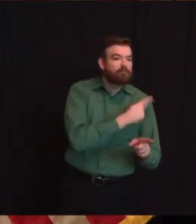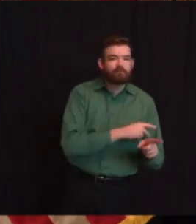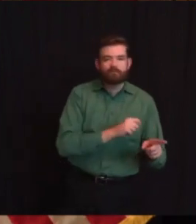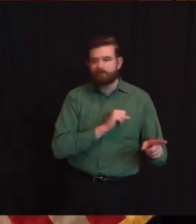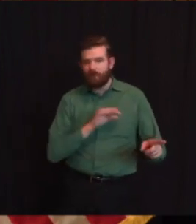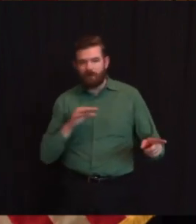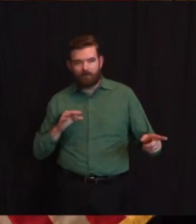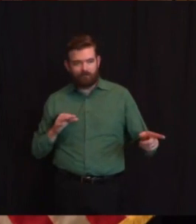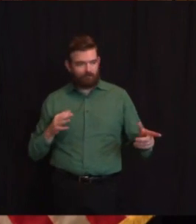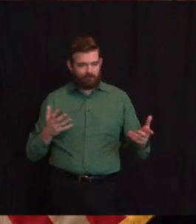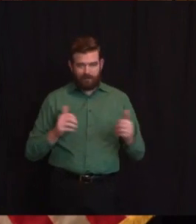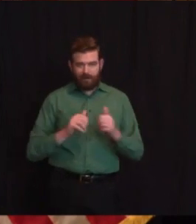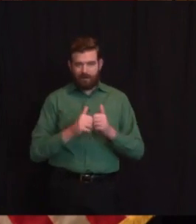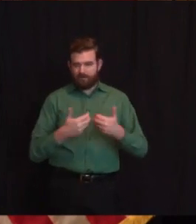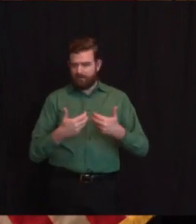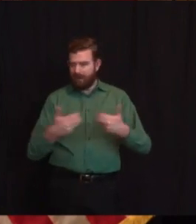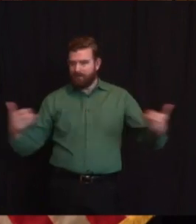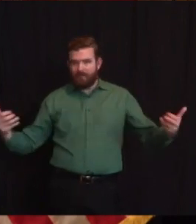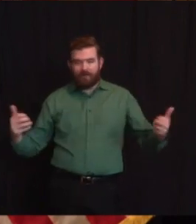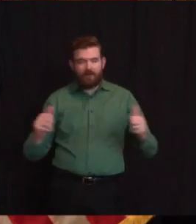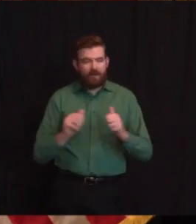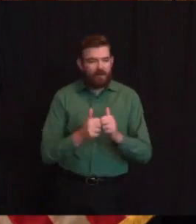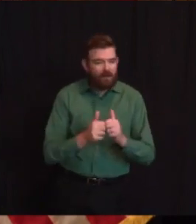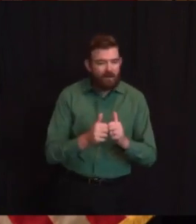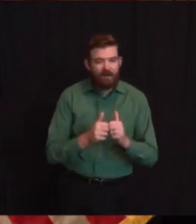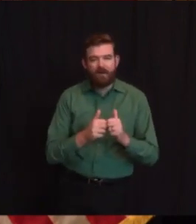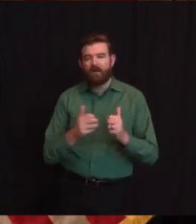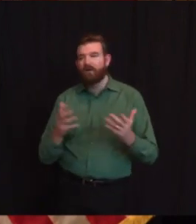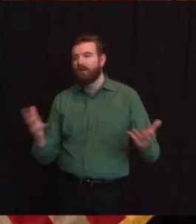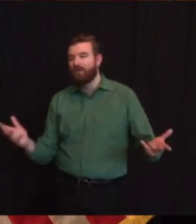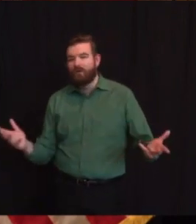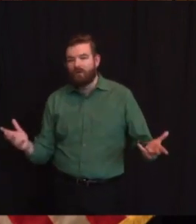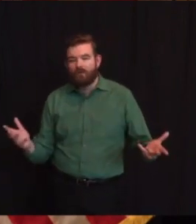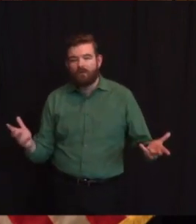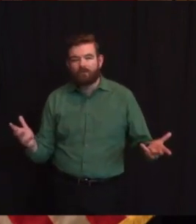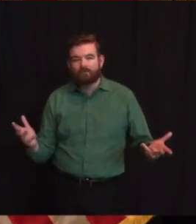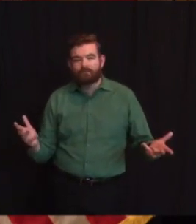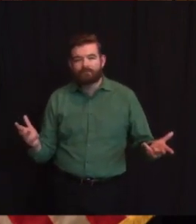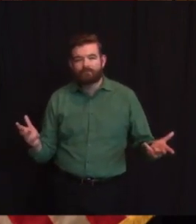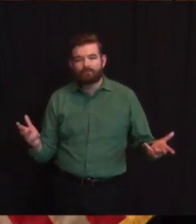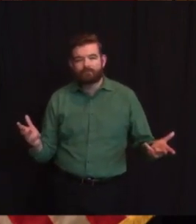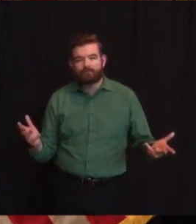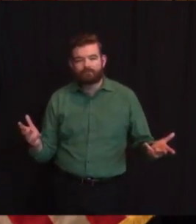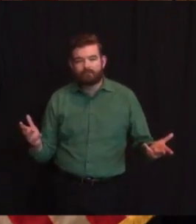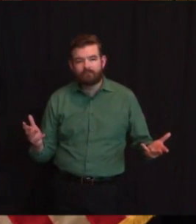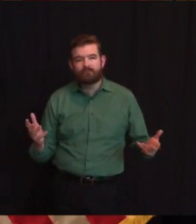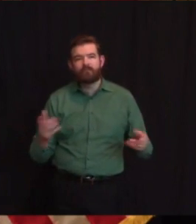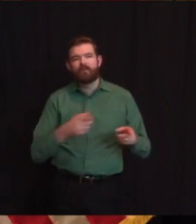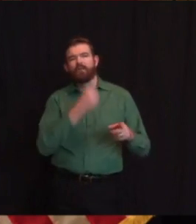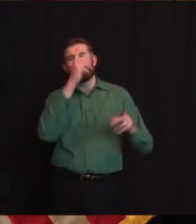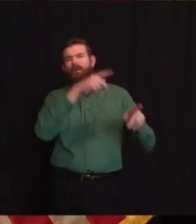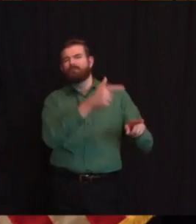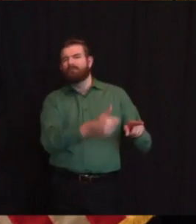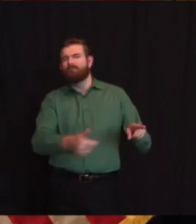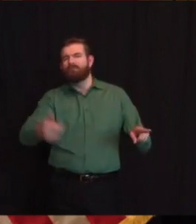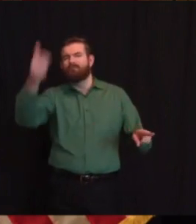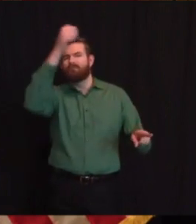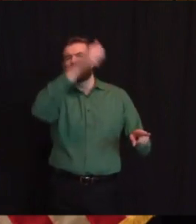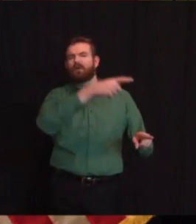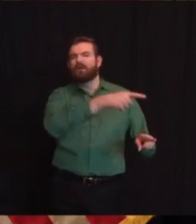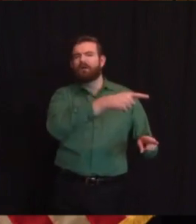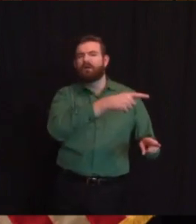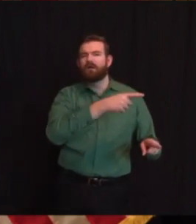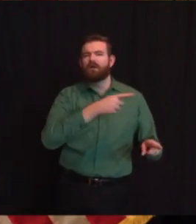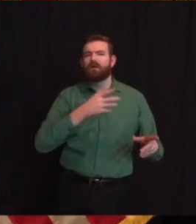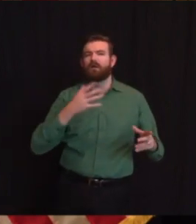area, David Burrill, he's written letters and op-eds. He's called on the state to send in the National Guard to help out at these